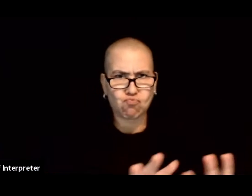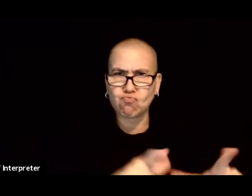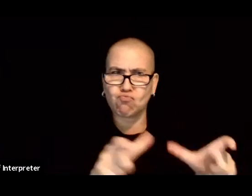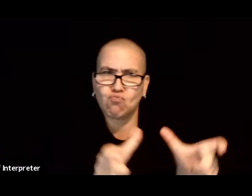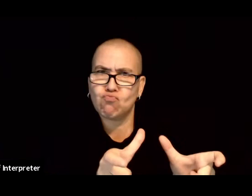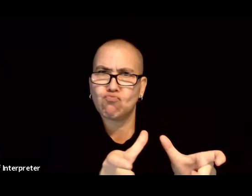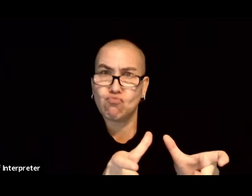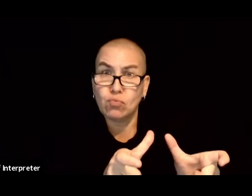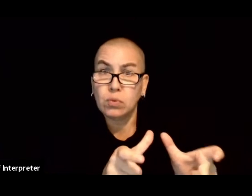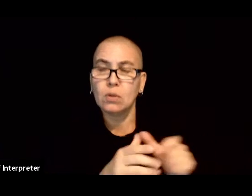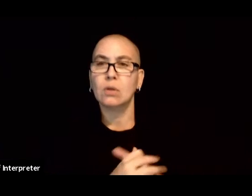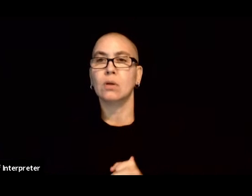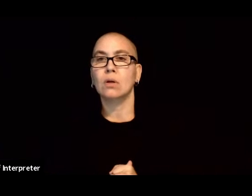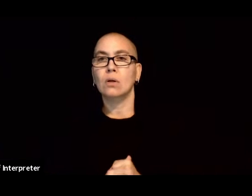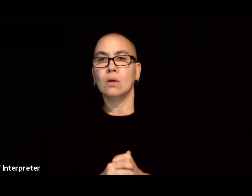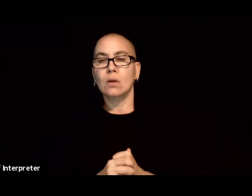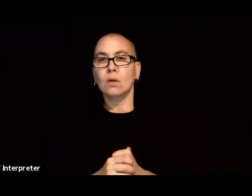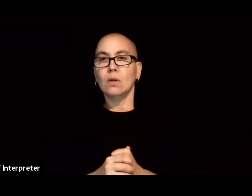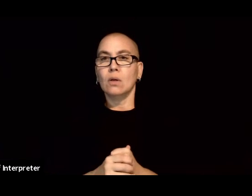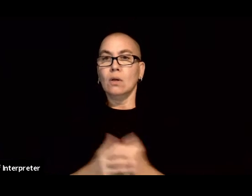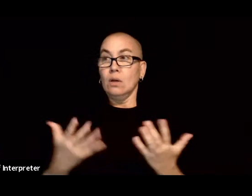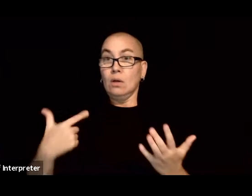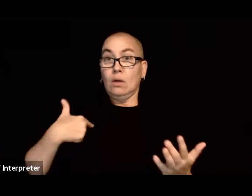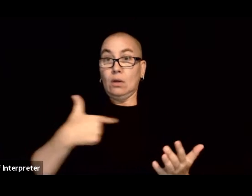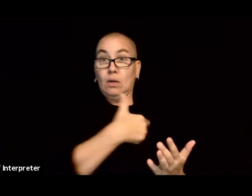states in terms of our number of cases